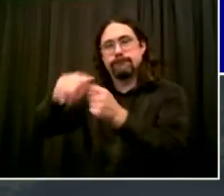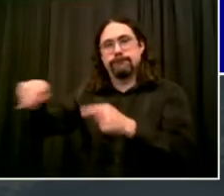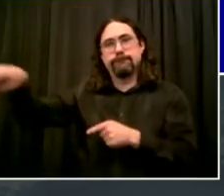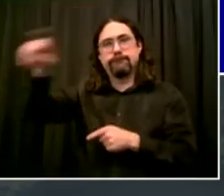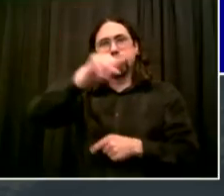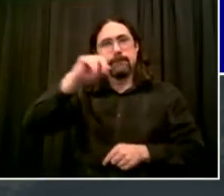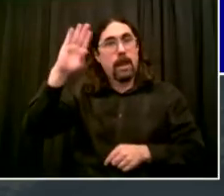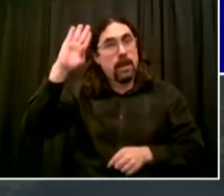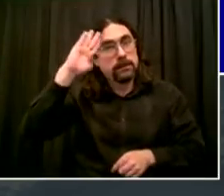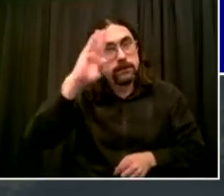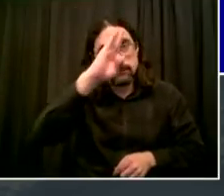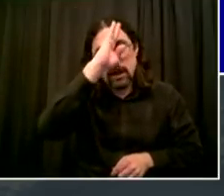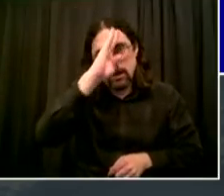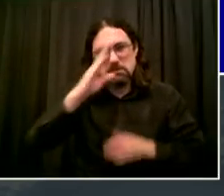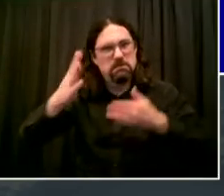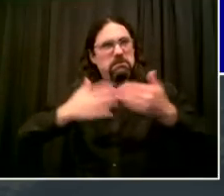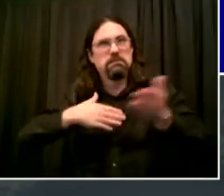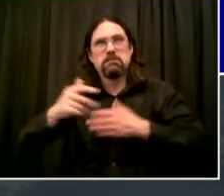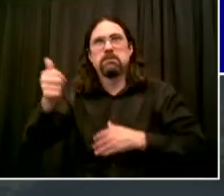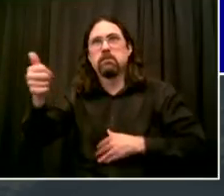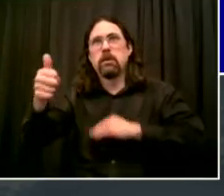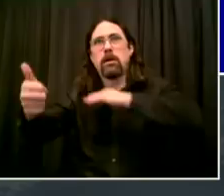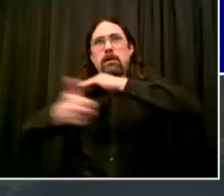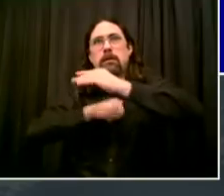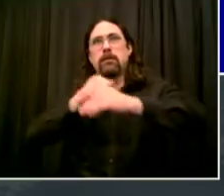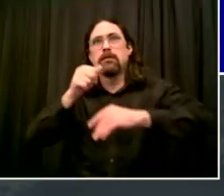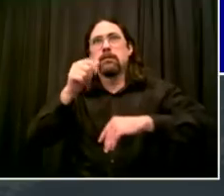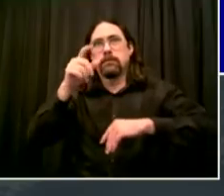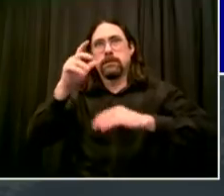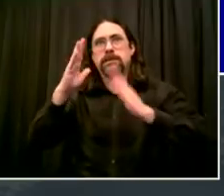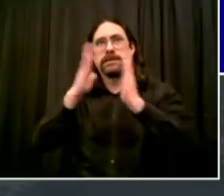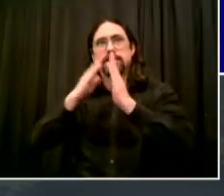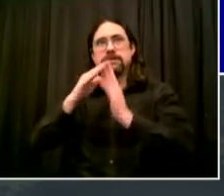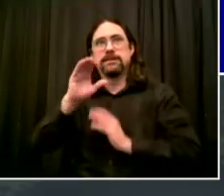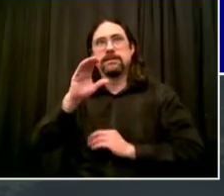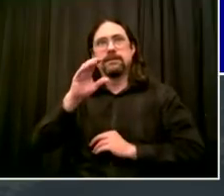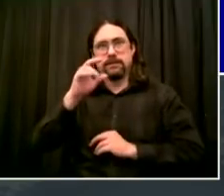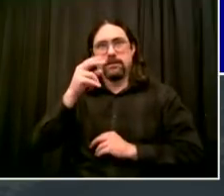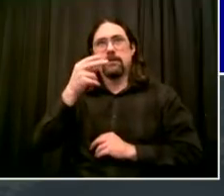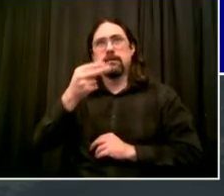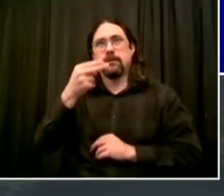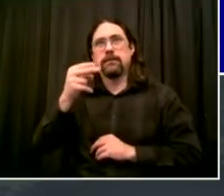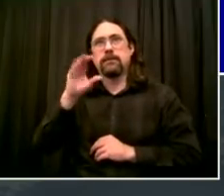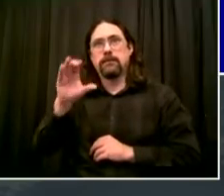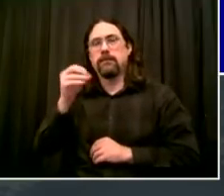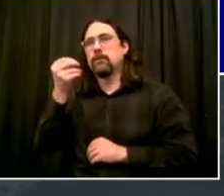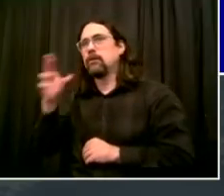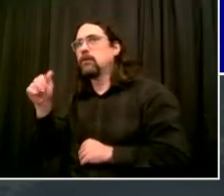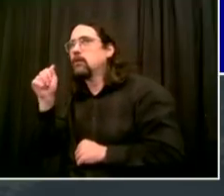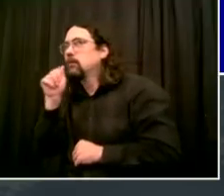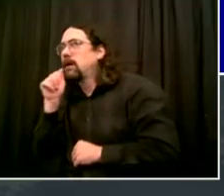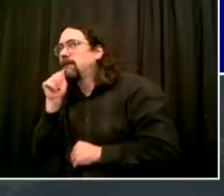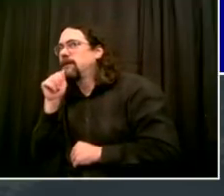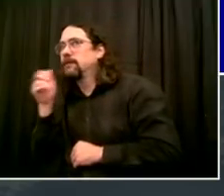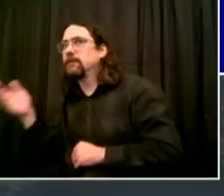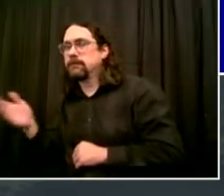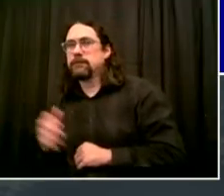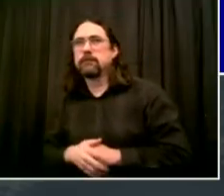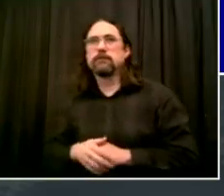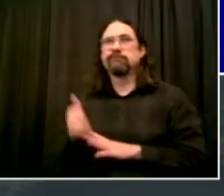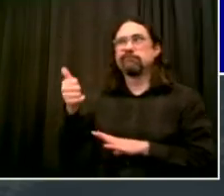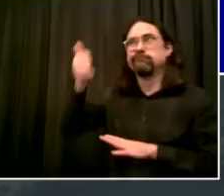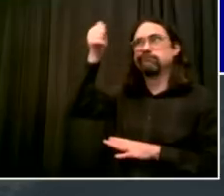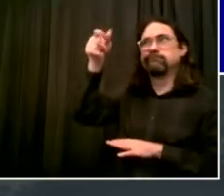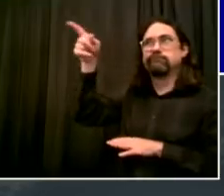Island to get more test kits to Staten Island immediately. We have these made in New York test kits, another one of the great innovations that came out of